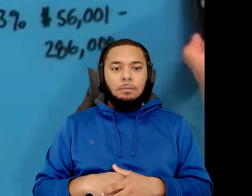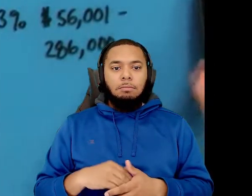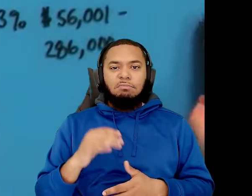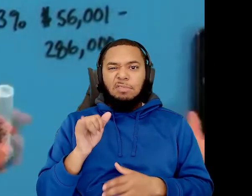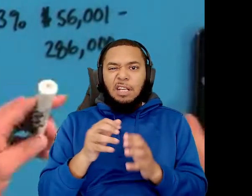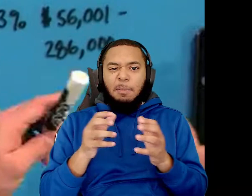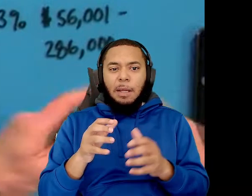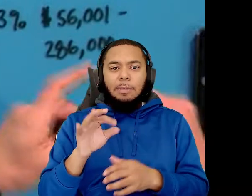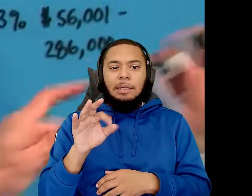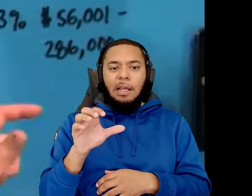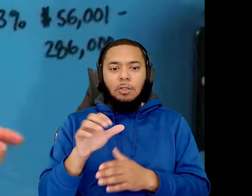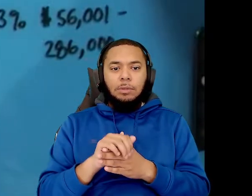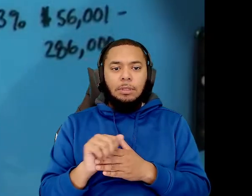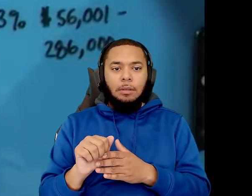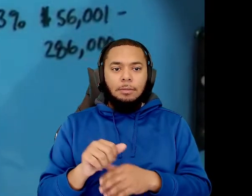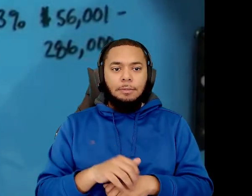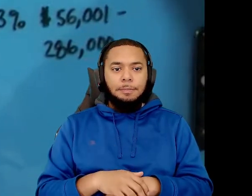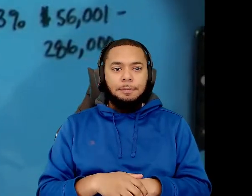is $900.